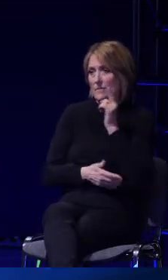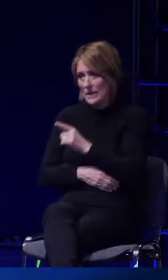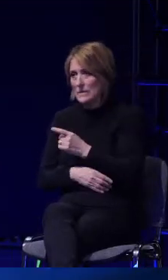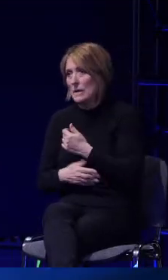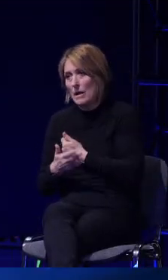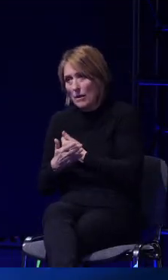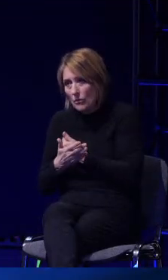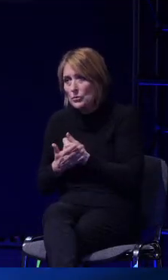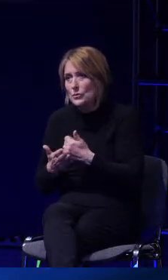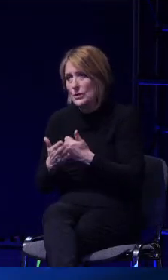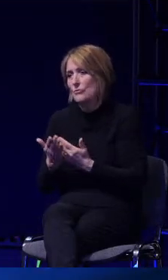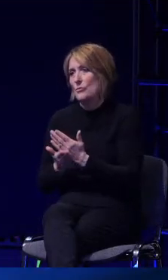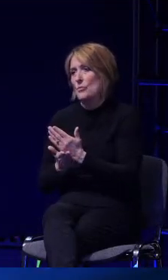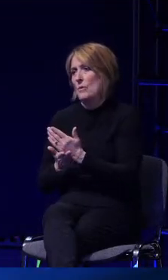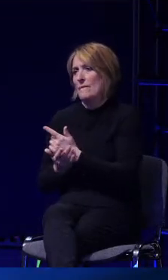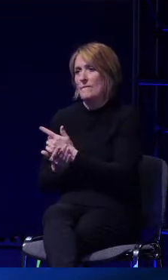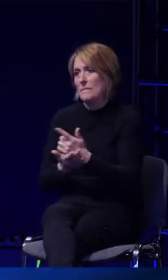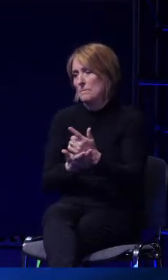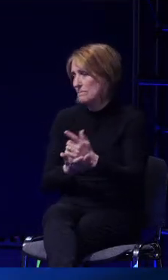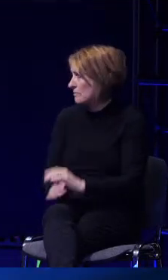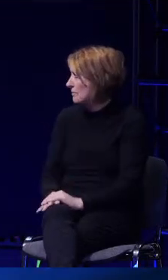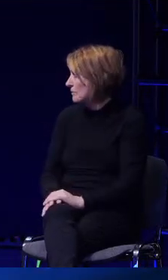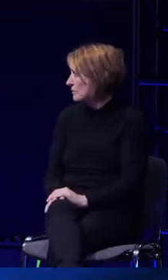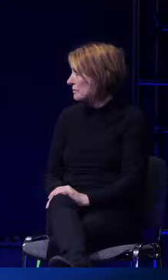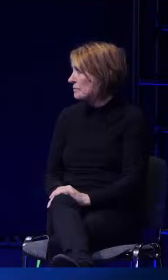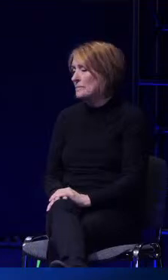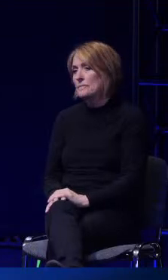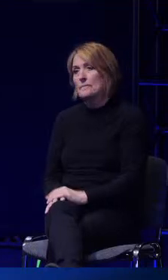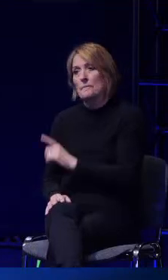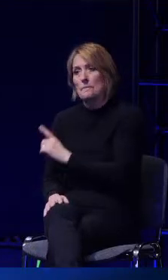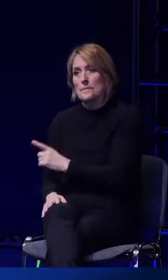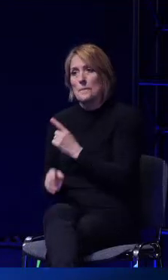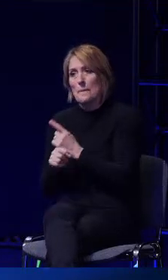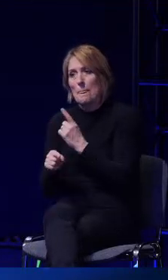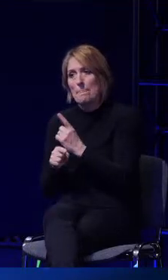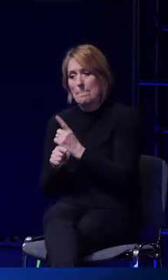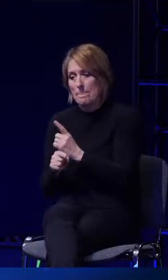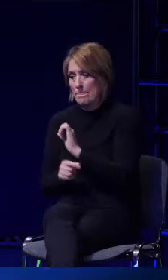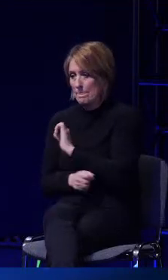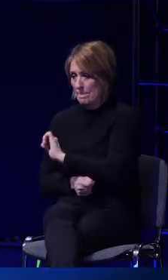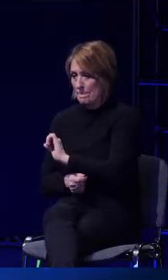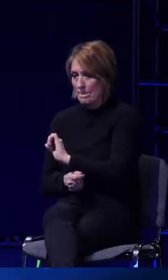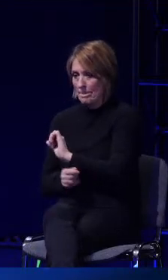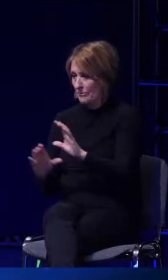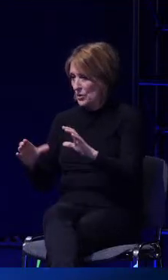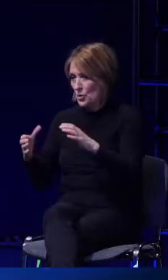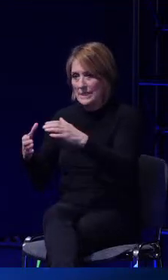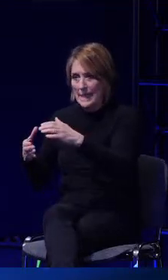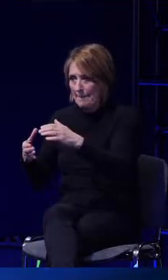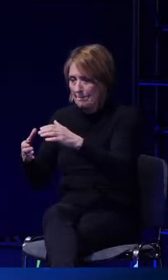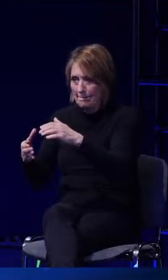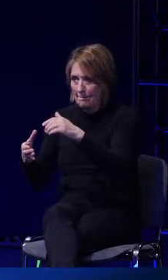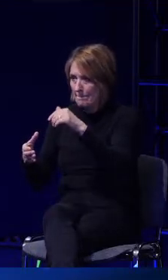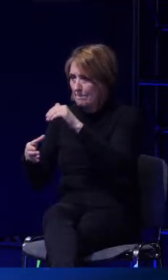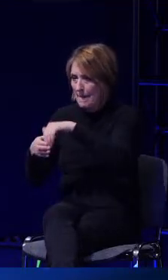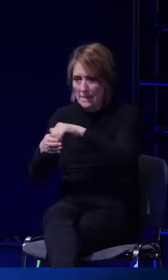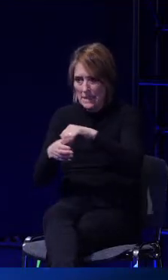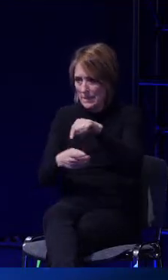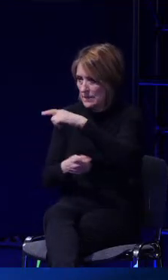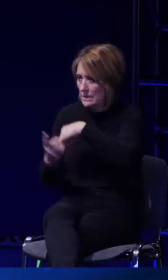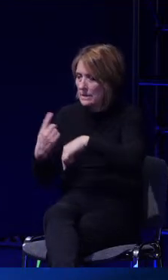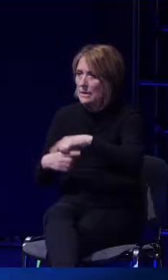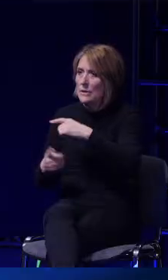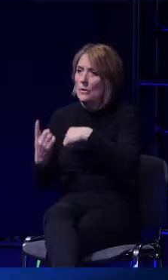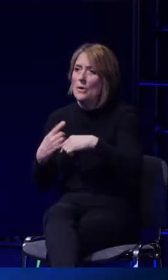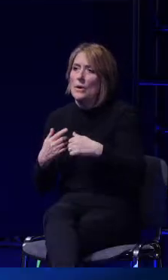years. So speaking on that, when you're talking about members of your team, we always like to think that our lighting